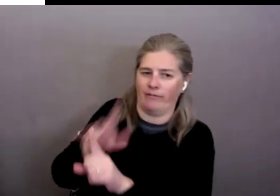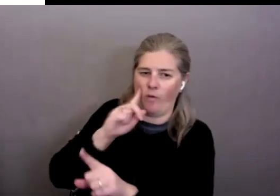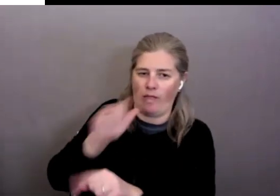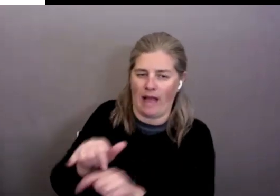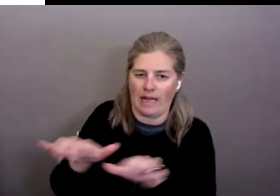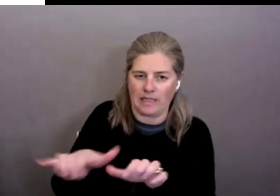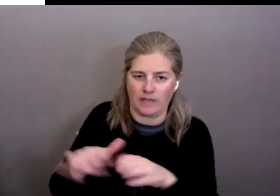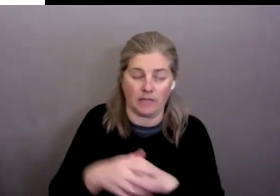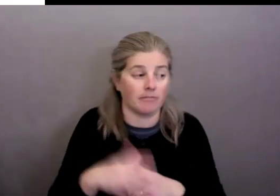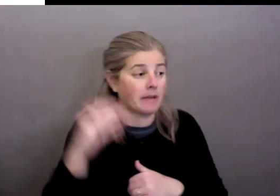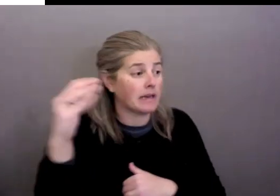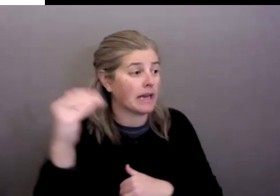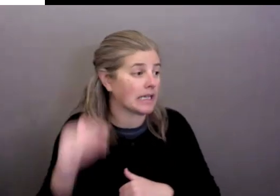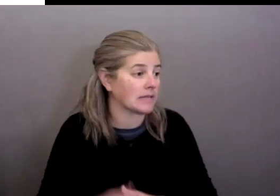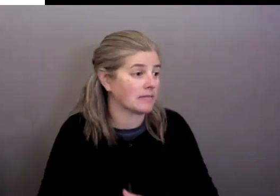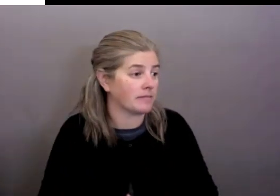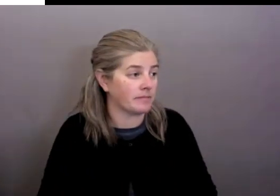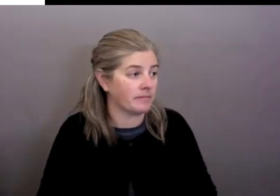Next slide, please.